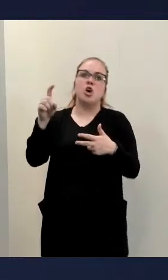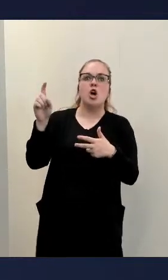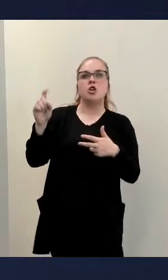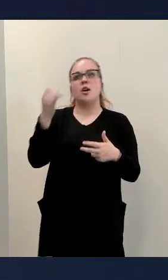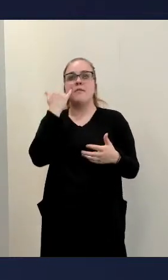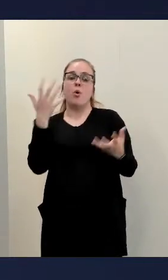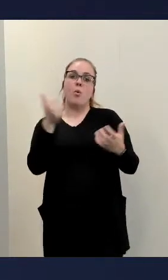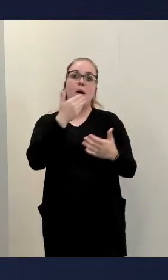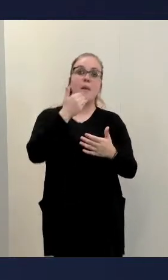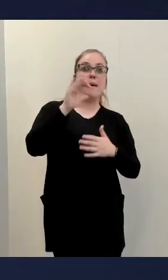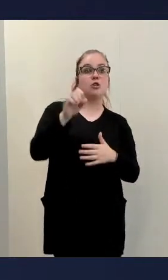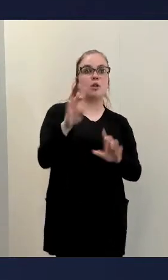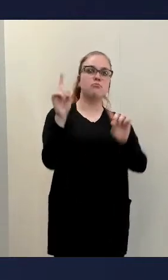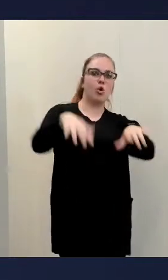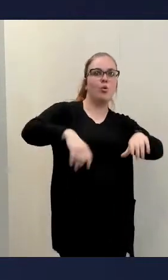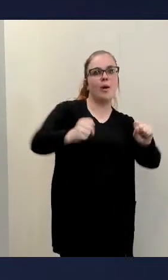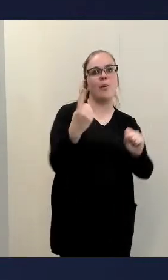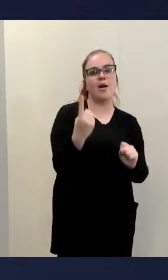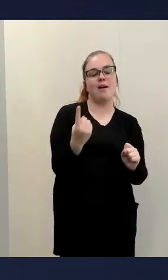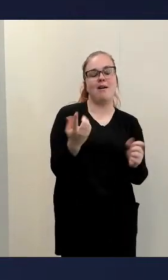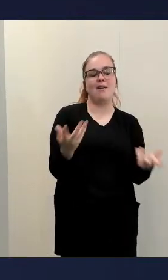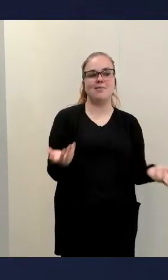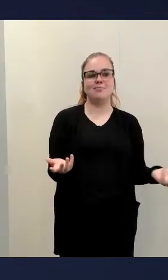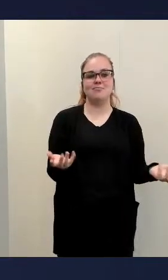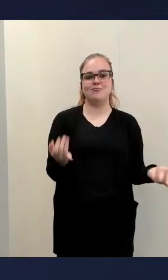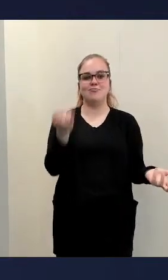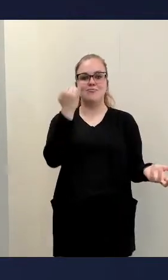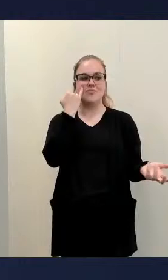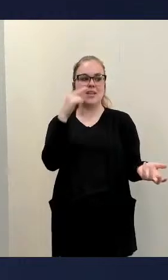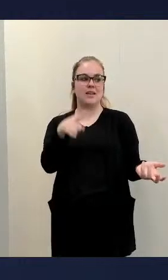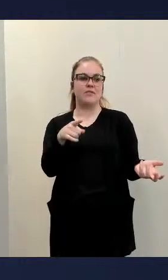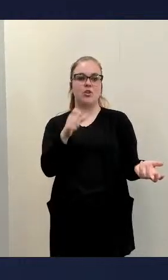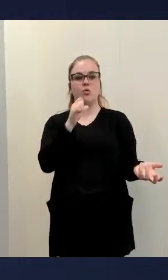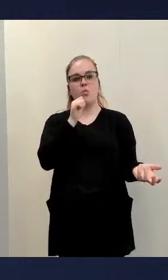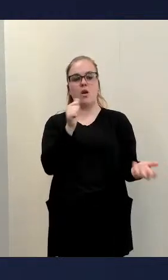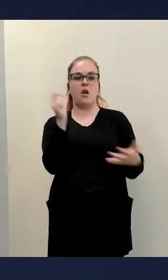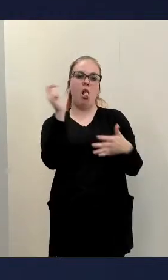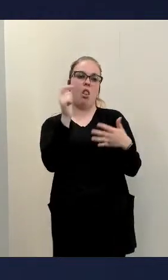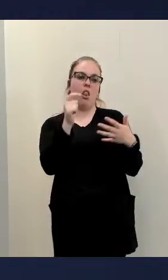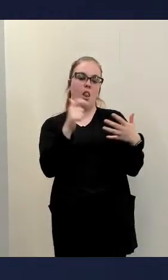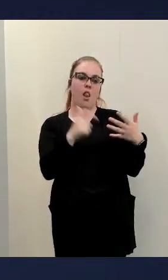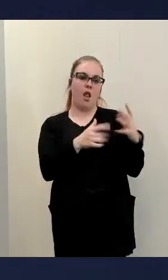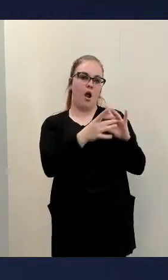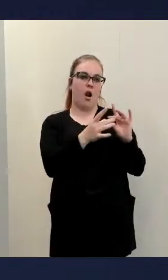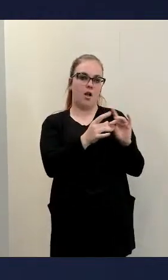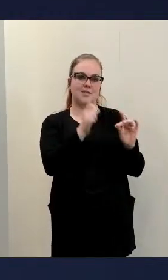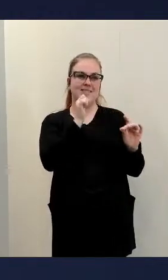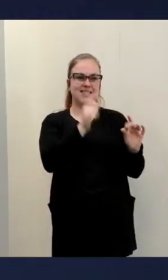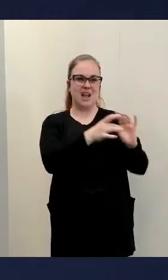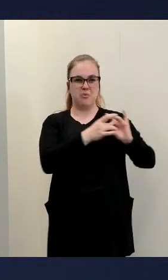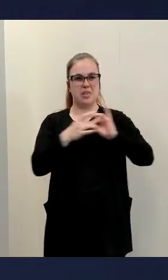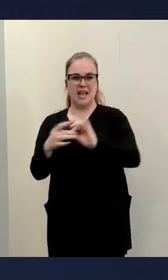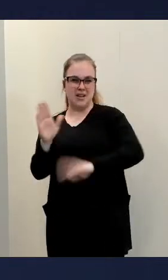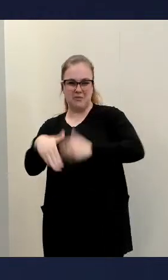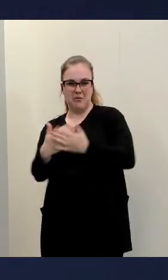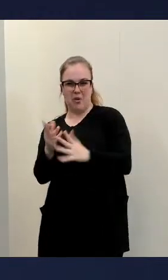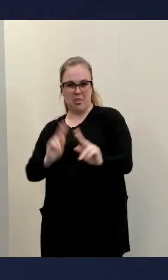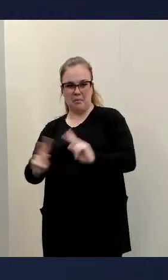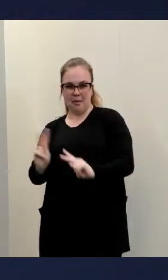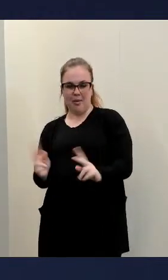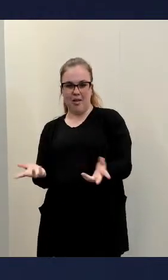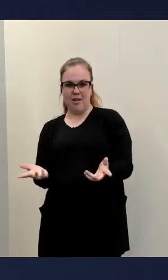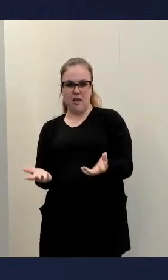better job, go get a better job. Well, if you weren't so fill in the blank with a statement that's not relevant for all people,